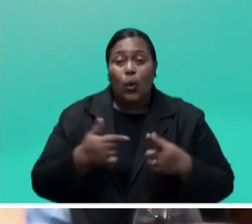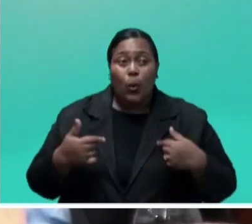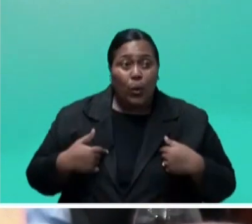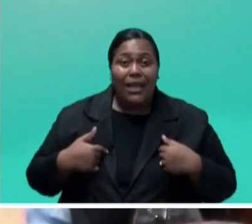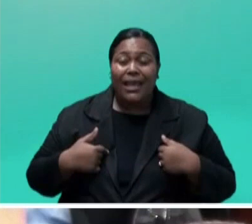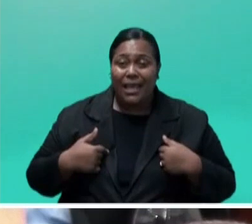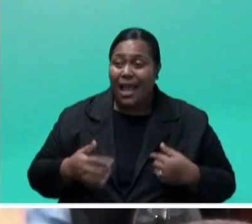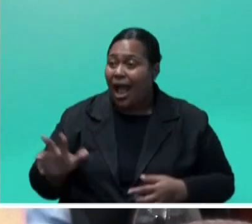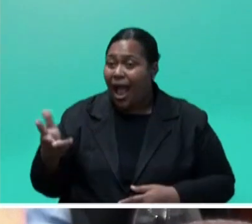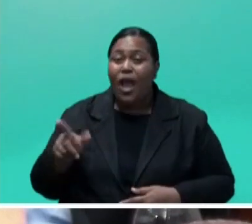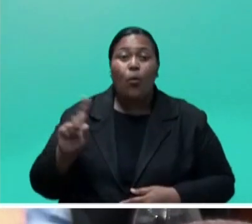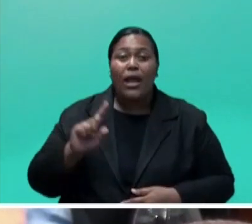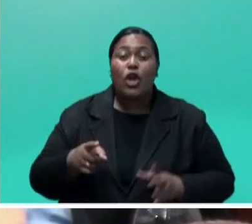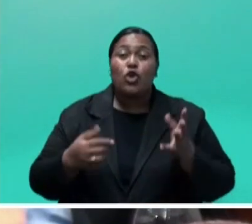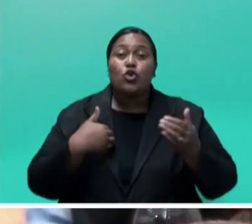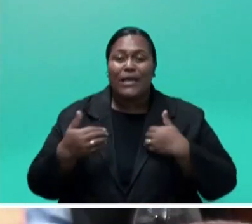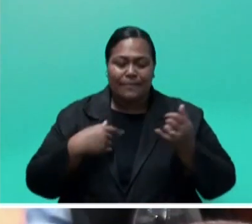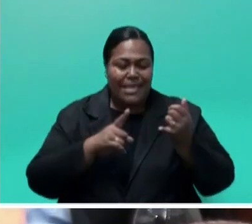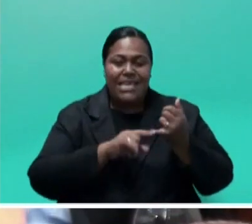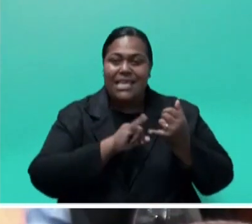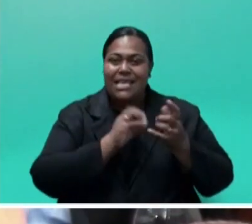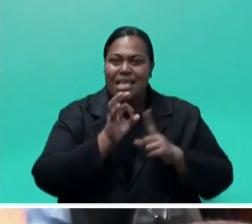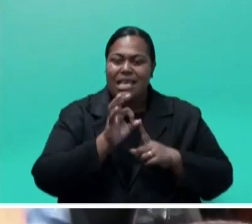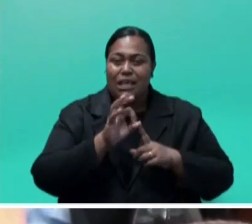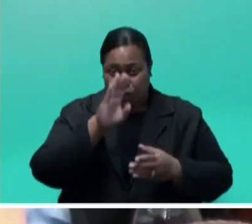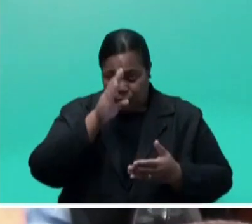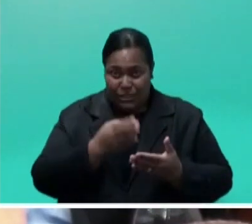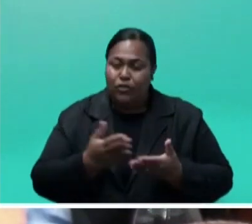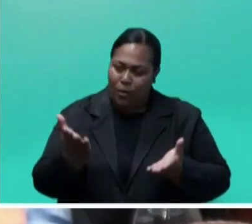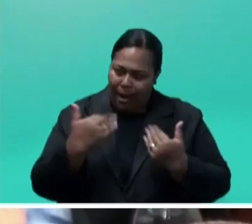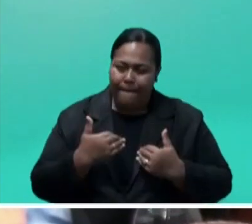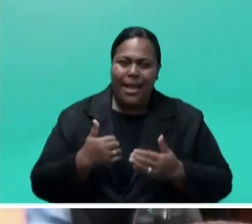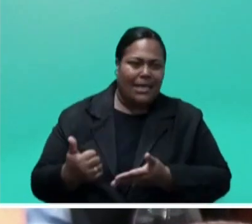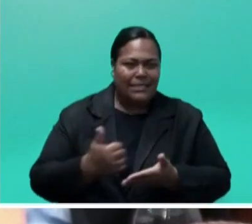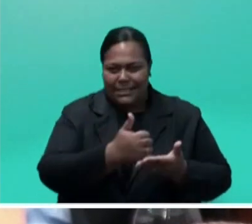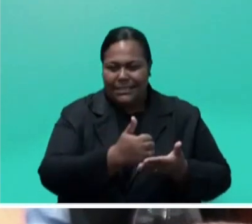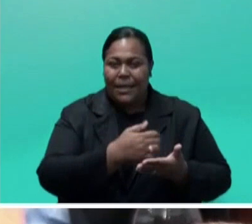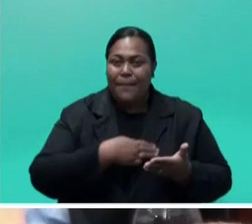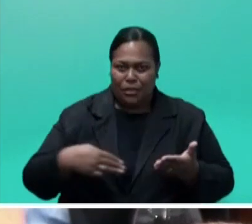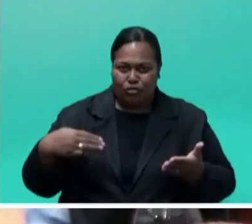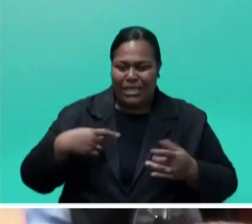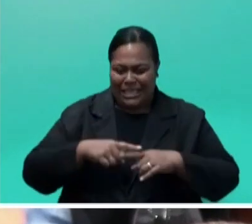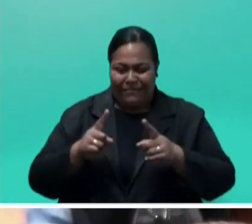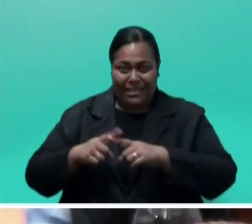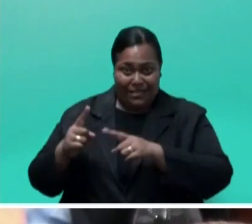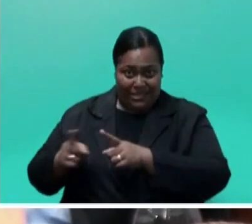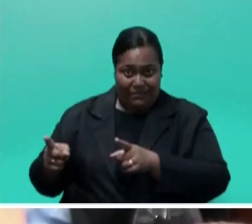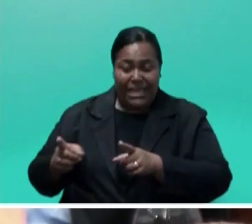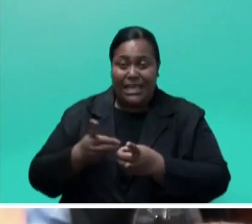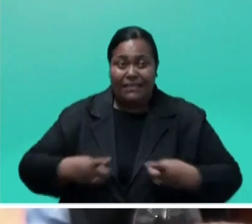USP students to come and assist the Ministry in the different divisions to undertake